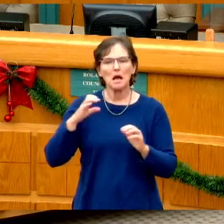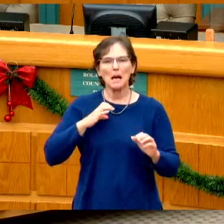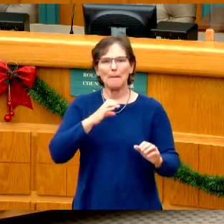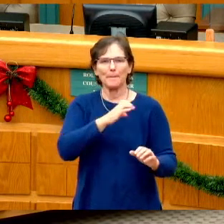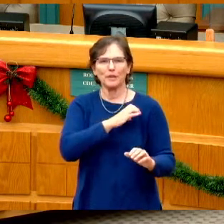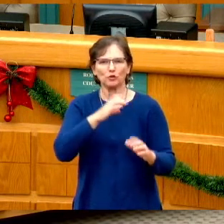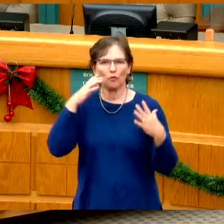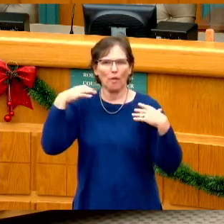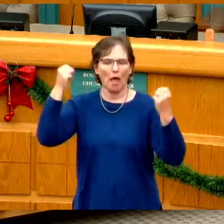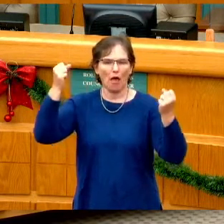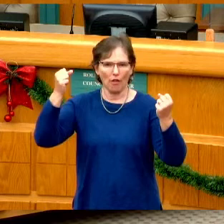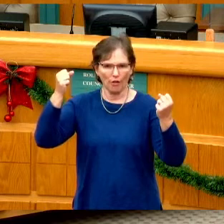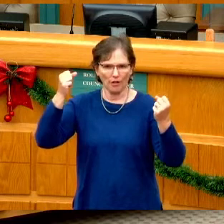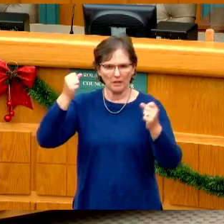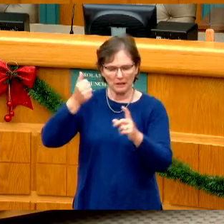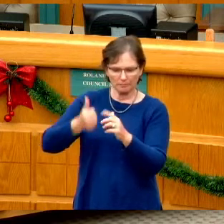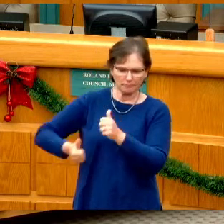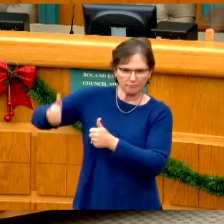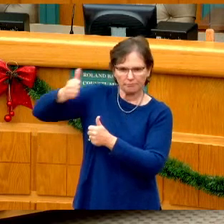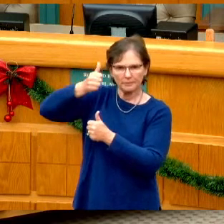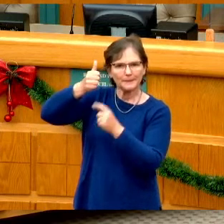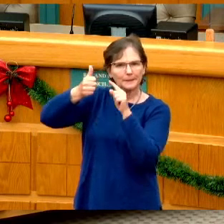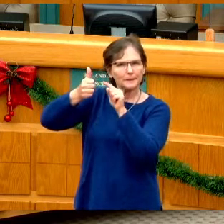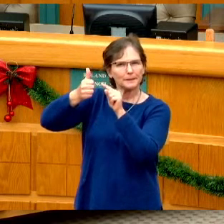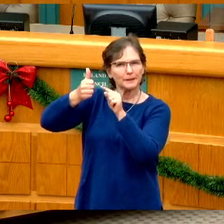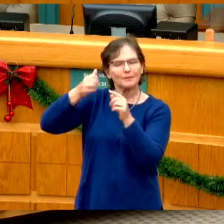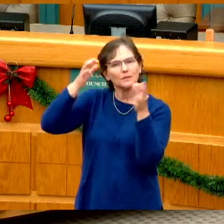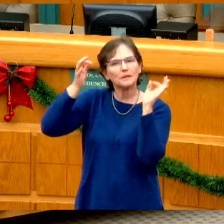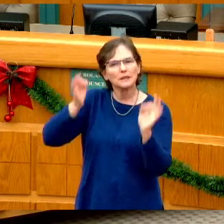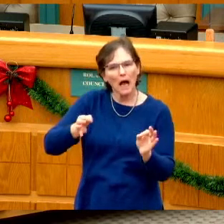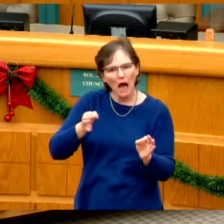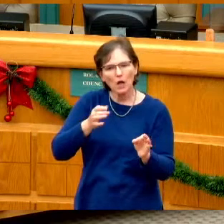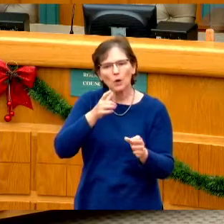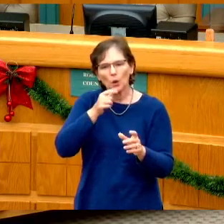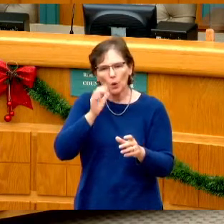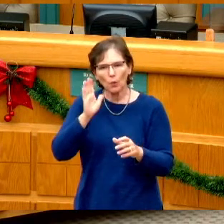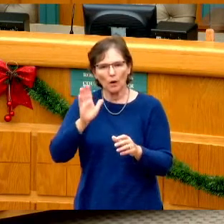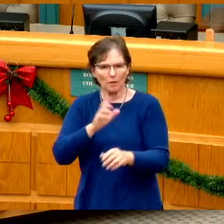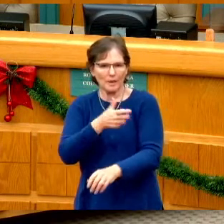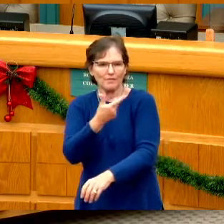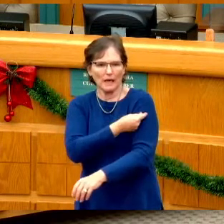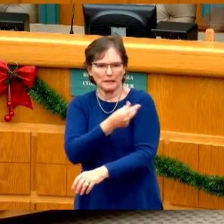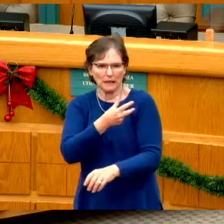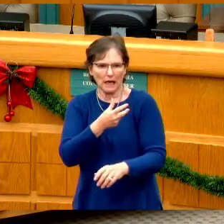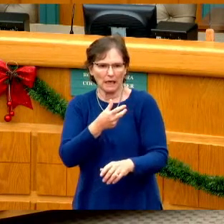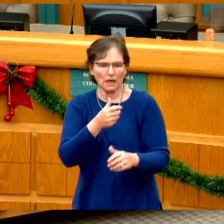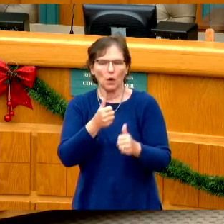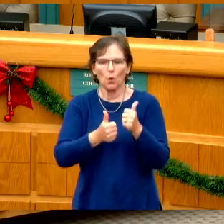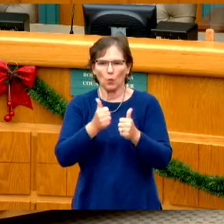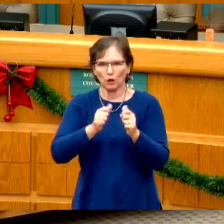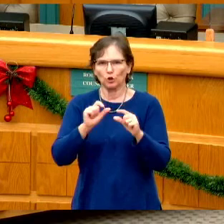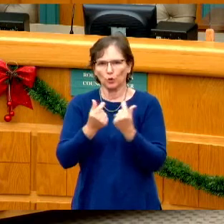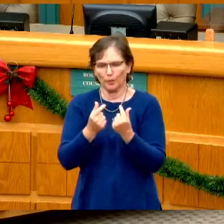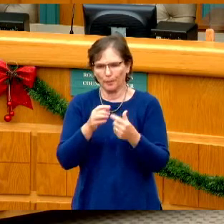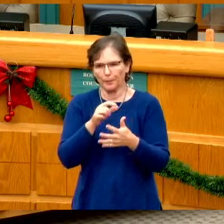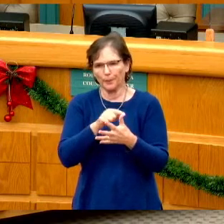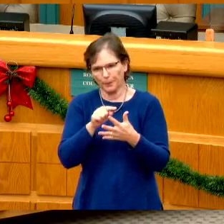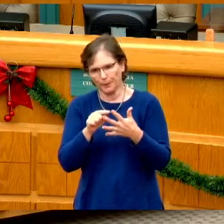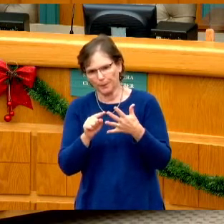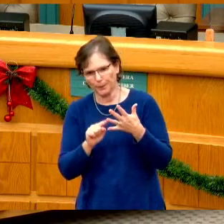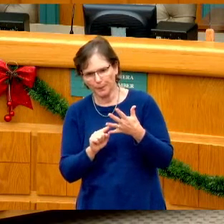in which tier. The recommendation is based on principles that protect healthcare, frontline, and